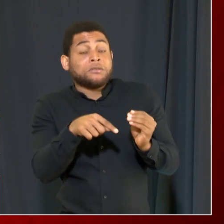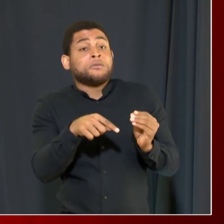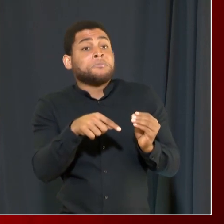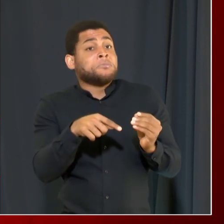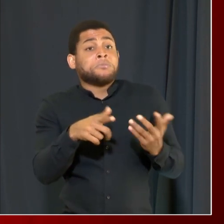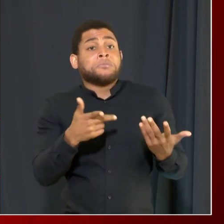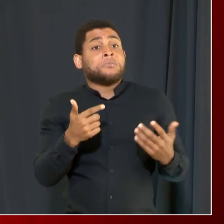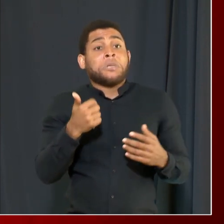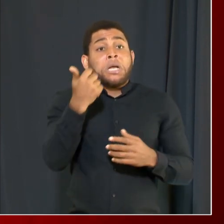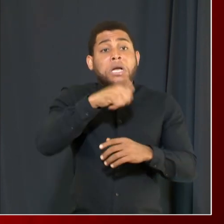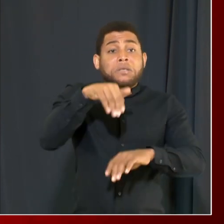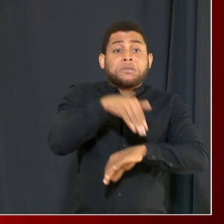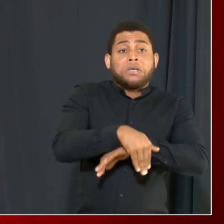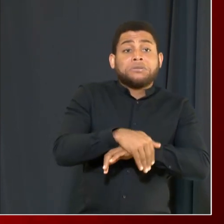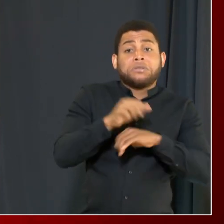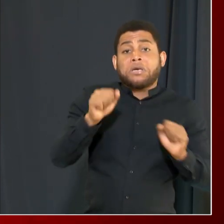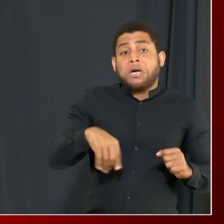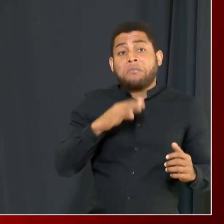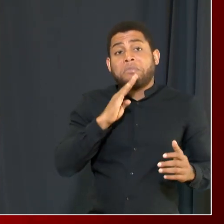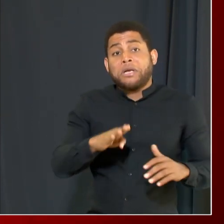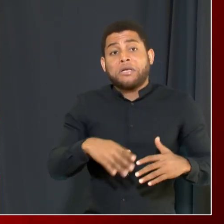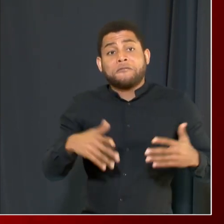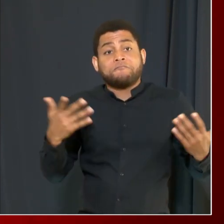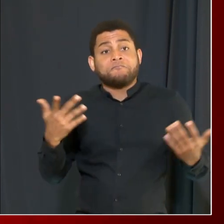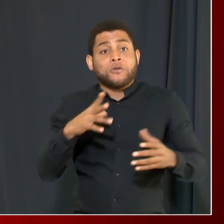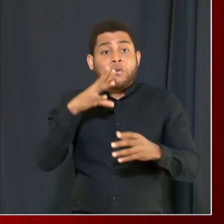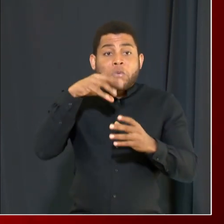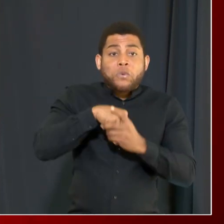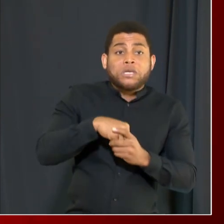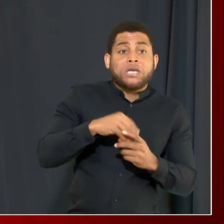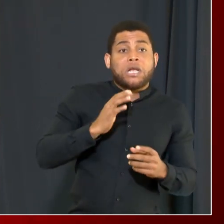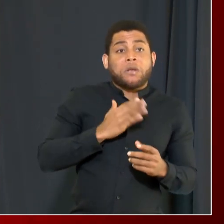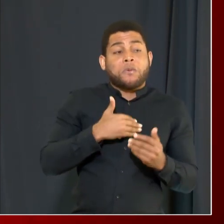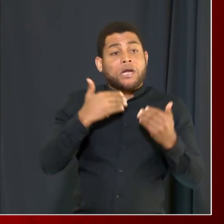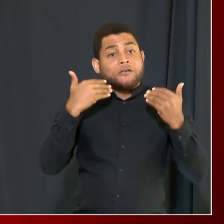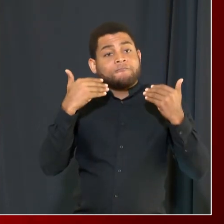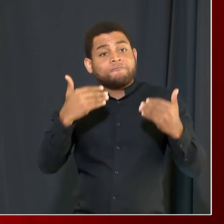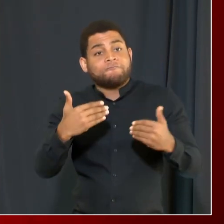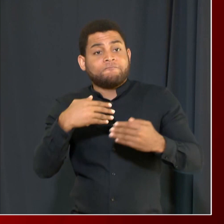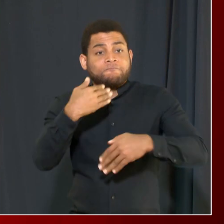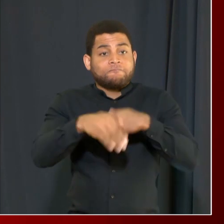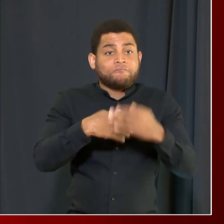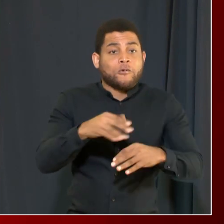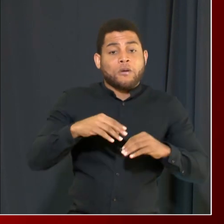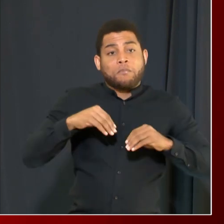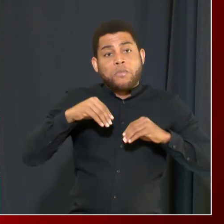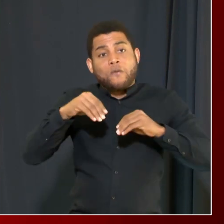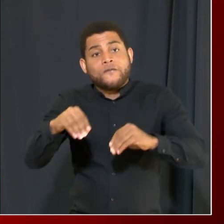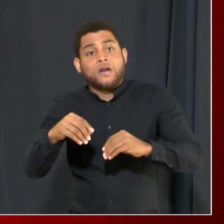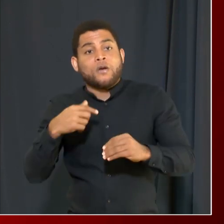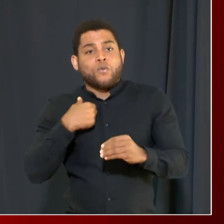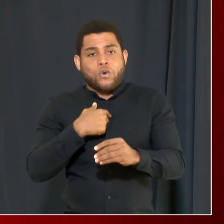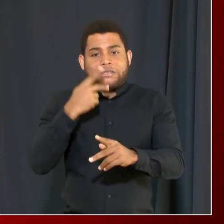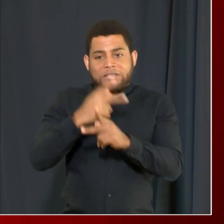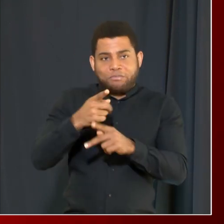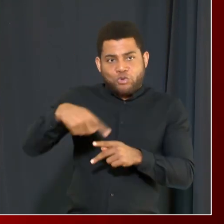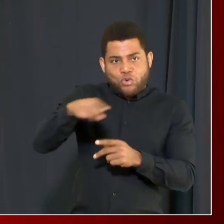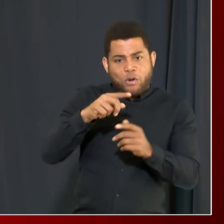have within our forward movement location where we house people for a short period of time before they